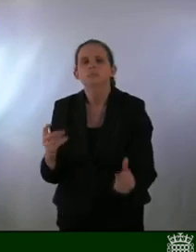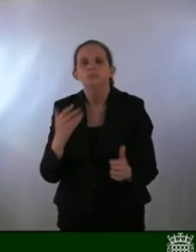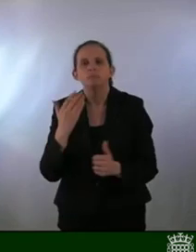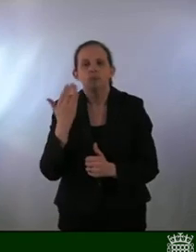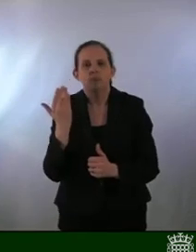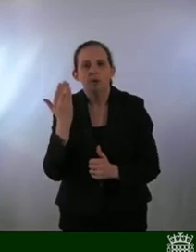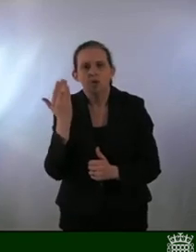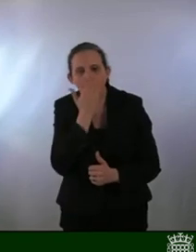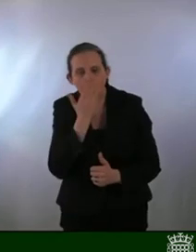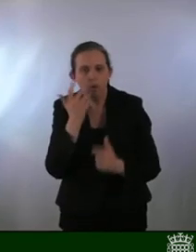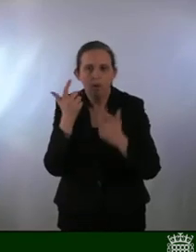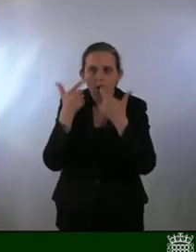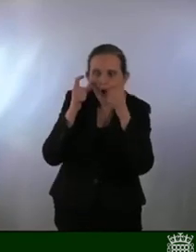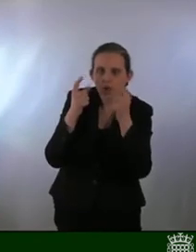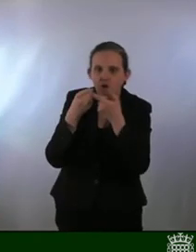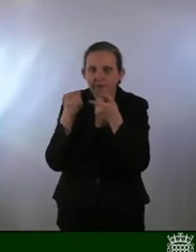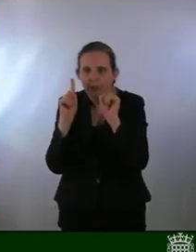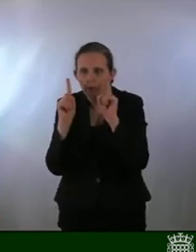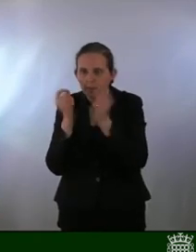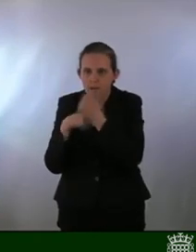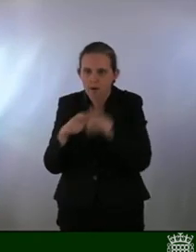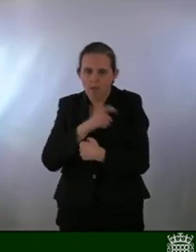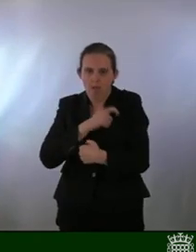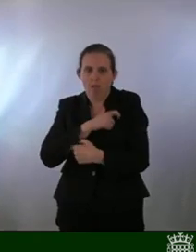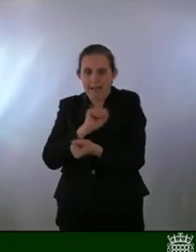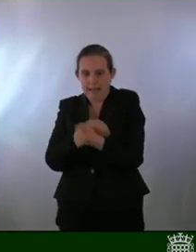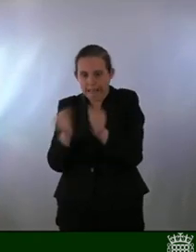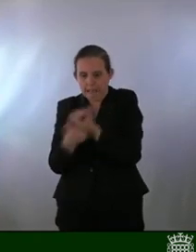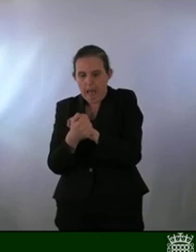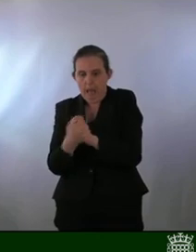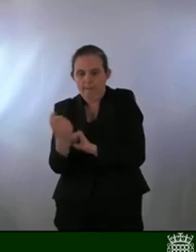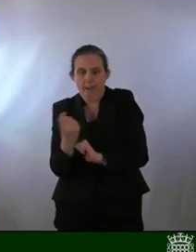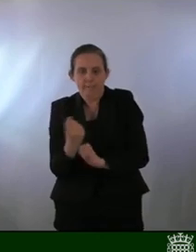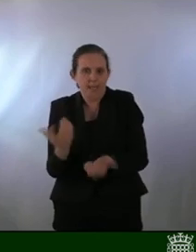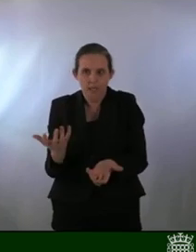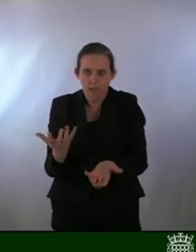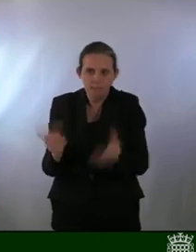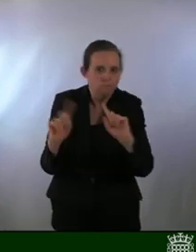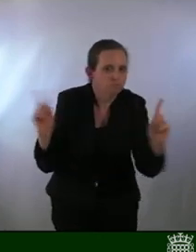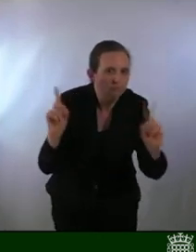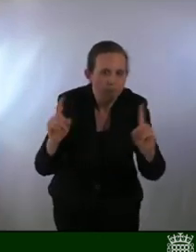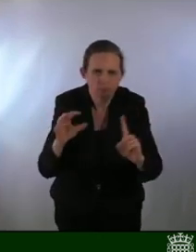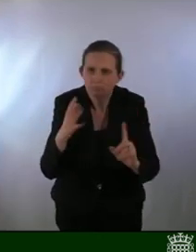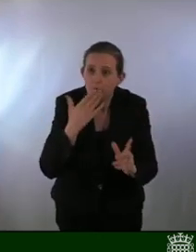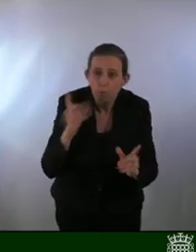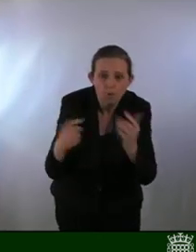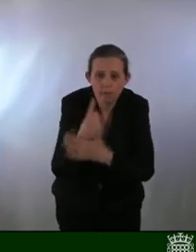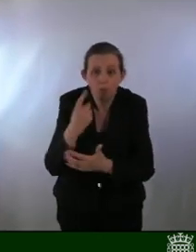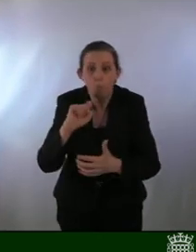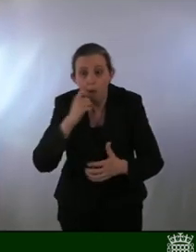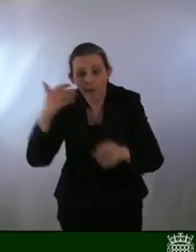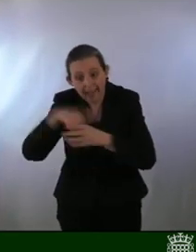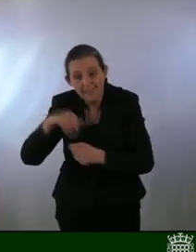universities around exams, would the Minister reassure students and staff alike that there's provision in place for exams to take place within the cycle of